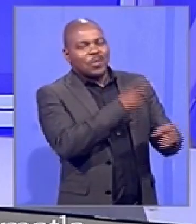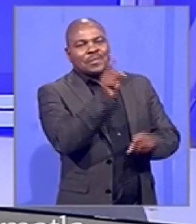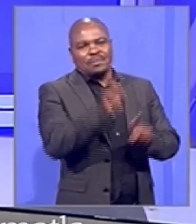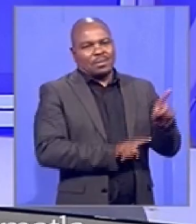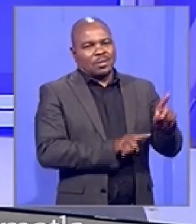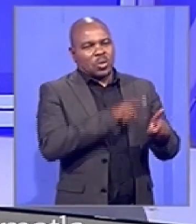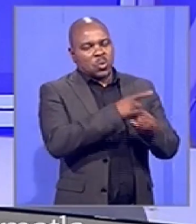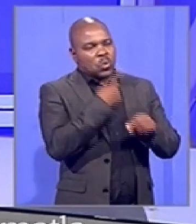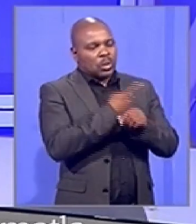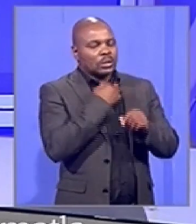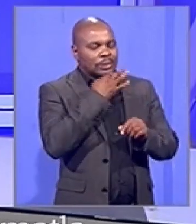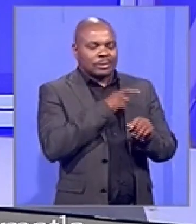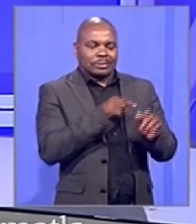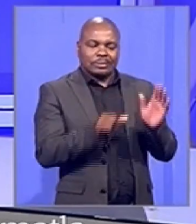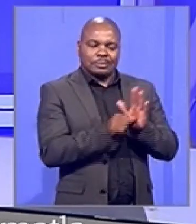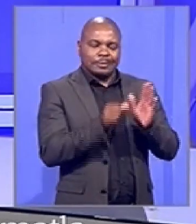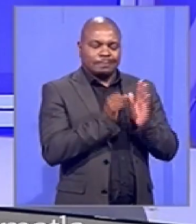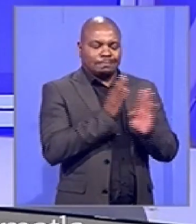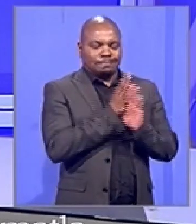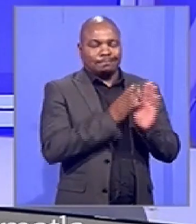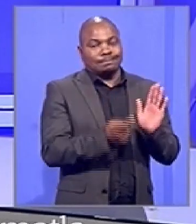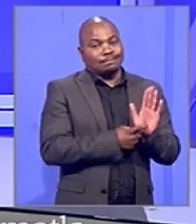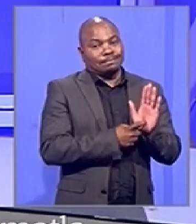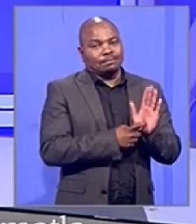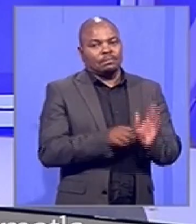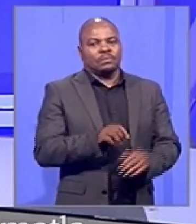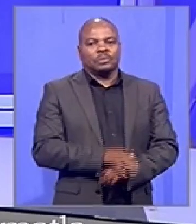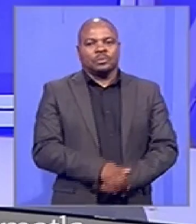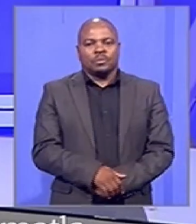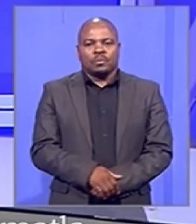neng a itshetleha sehlomathisong sa ditaba tsa lekunutu.